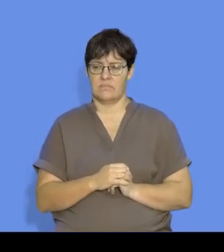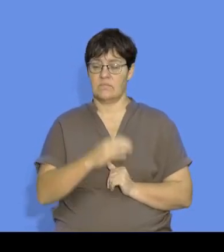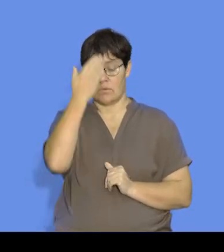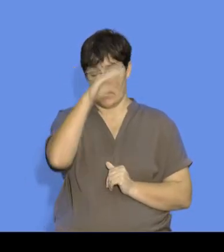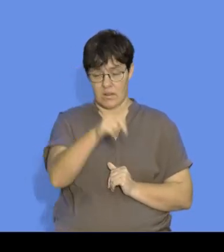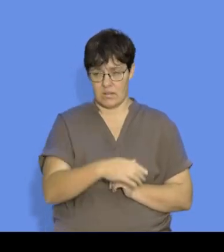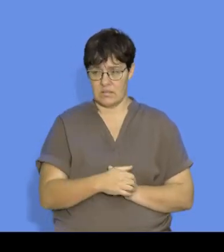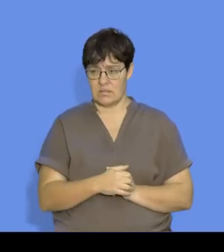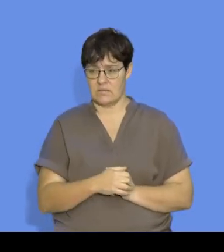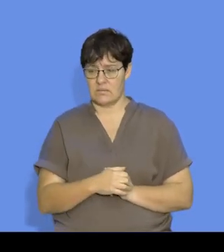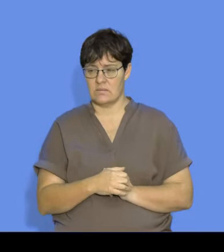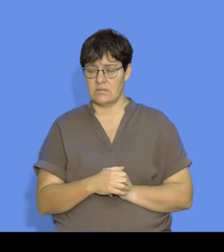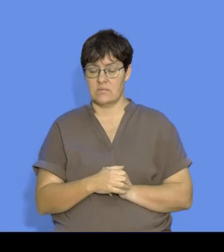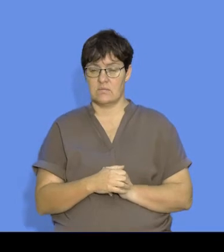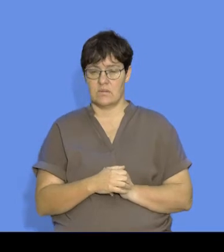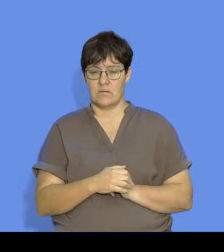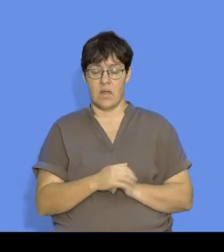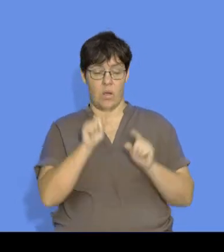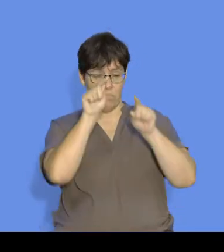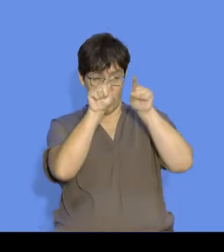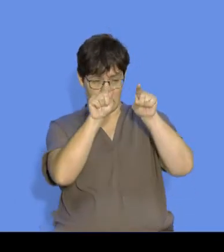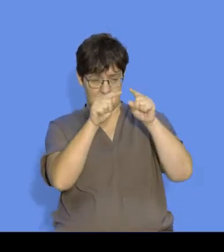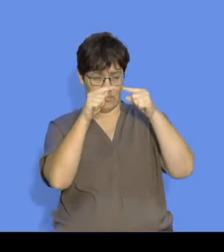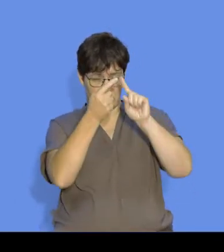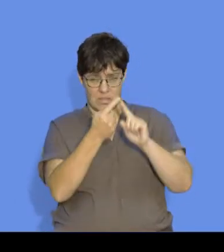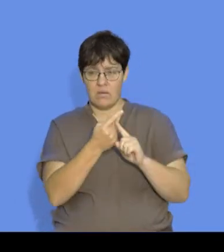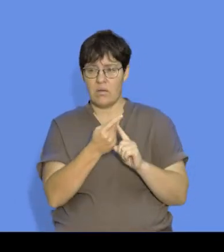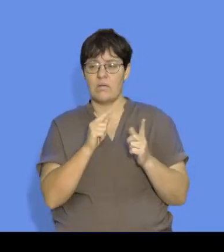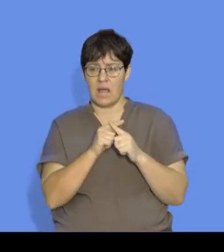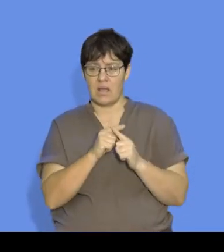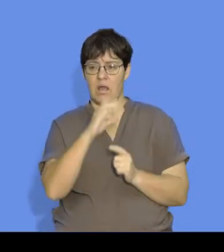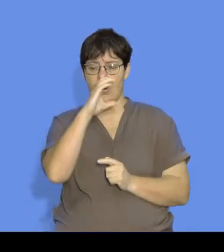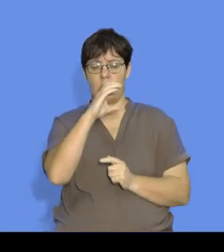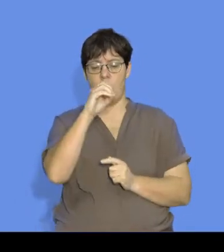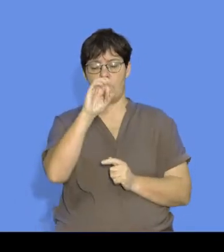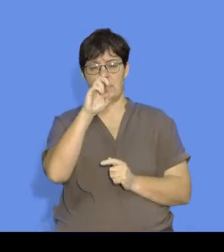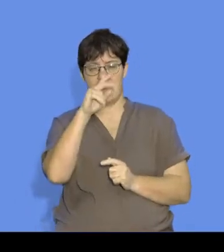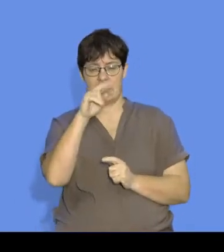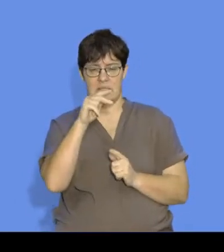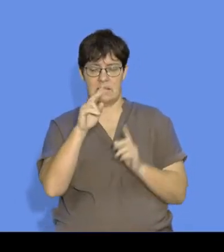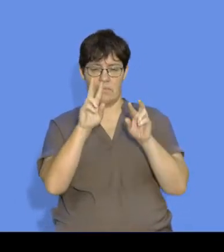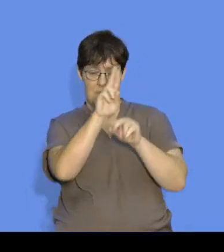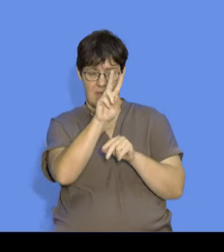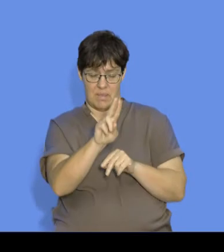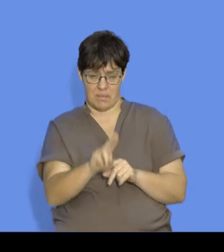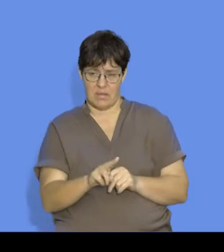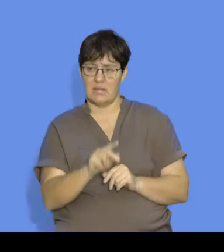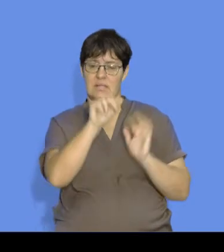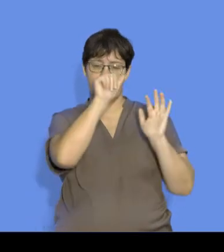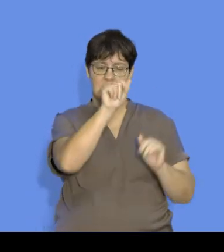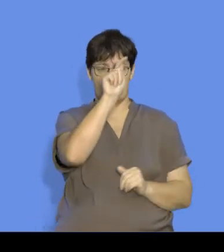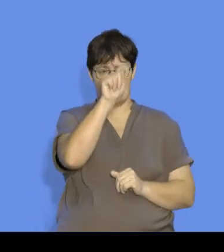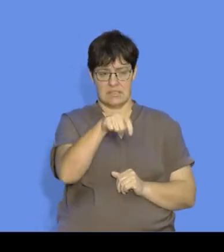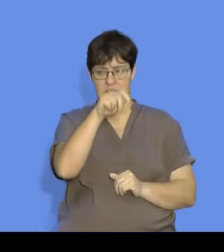3. Now we know that when you talk about coordinates or intercepts, we normally write them as coordinate pairs. So it will